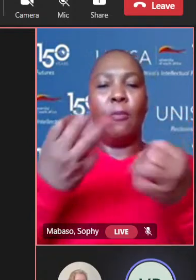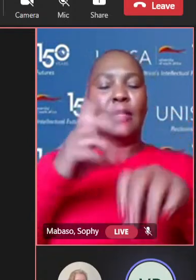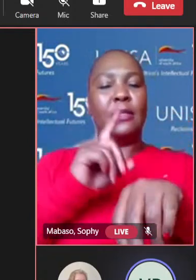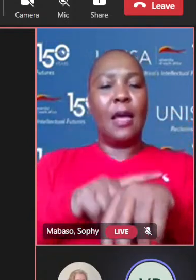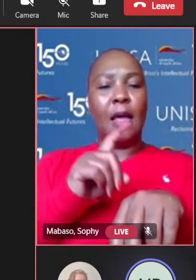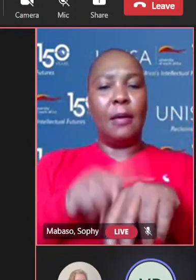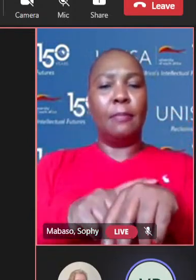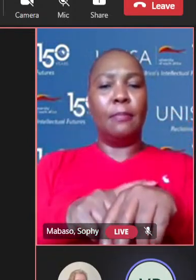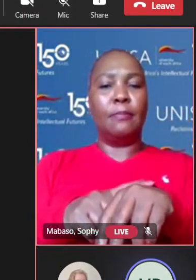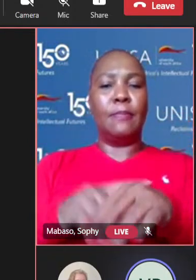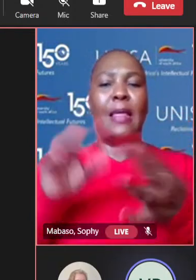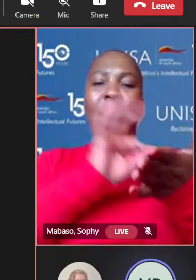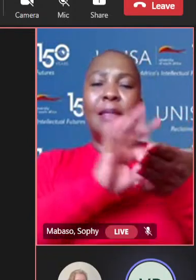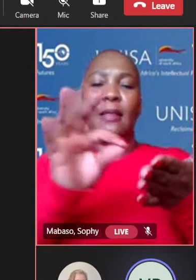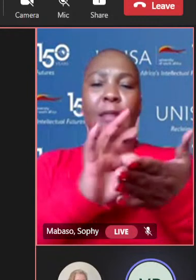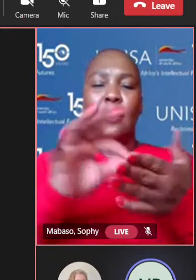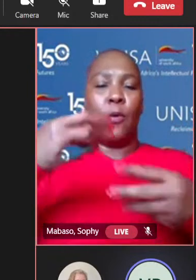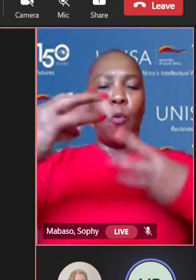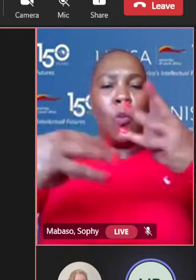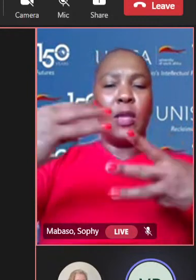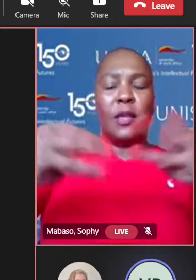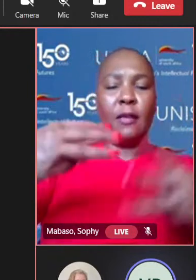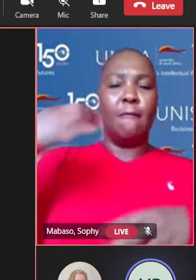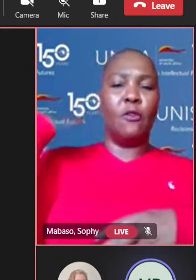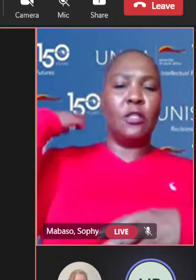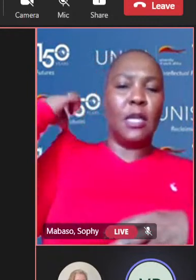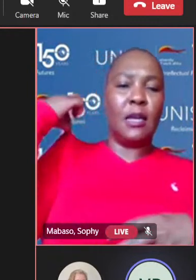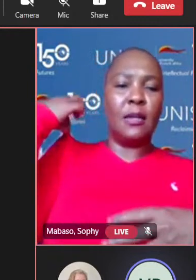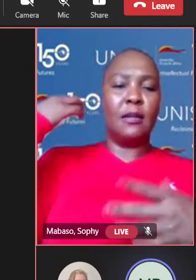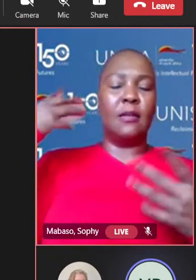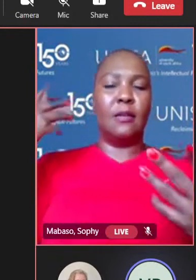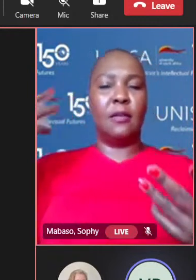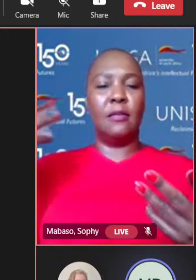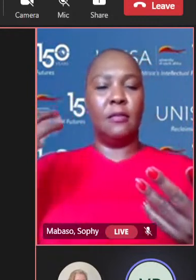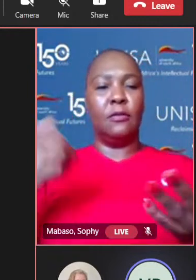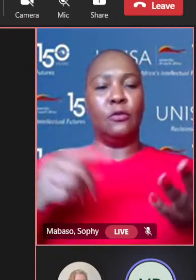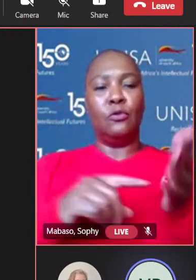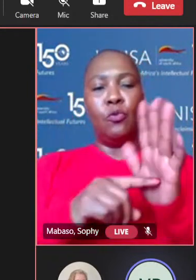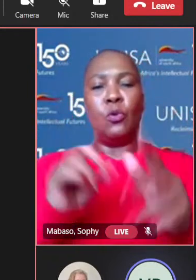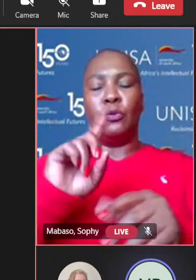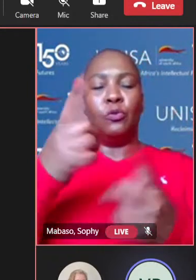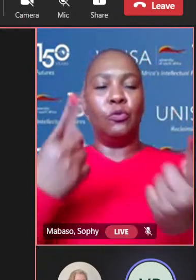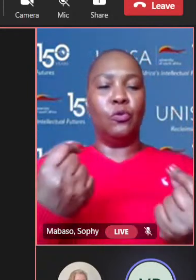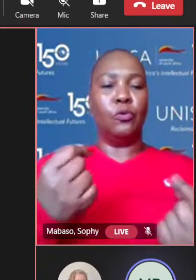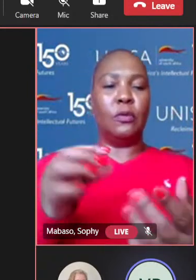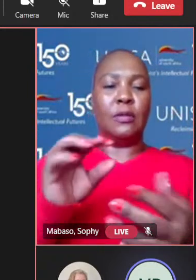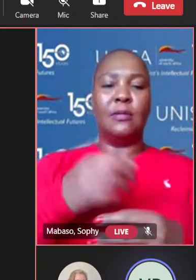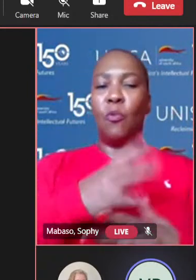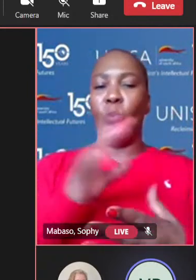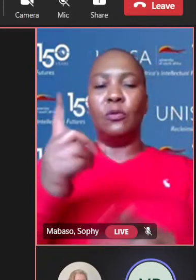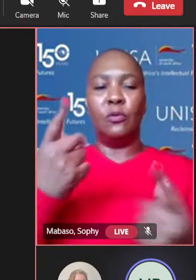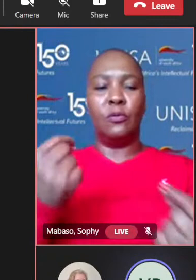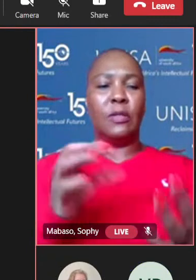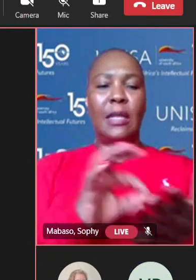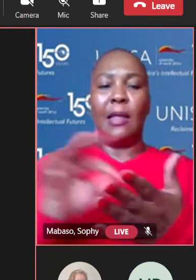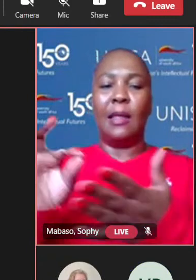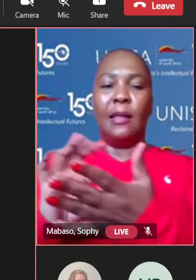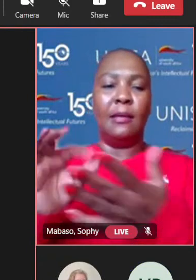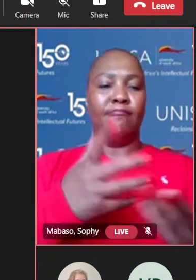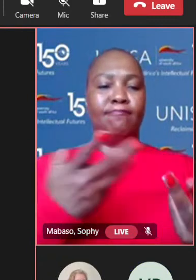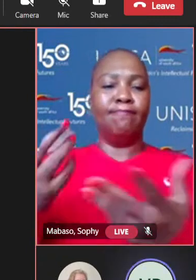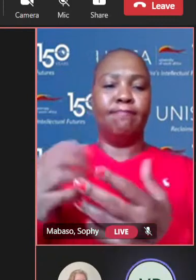hygiene, working, volunteering, shows that you have to do, attending tutorial classes,